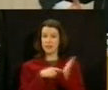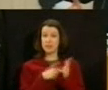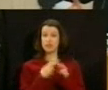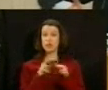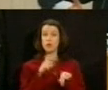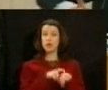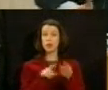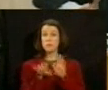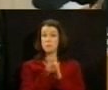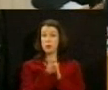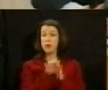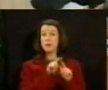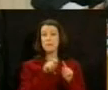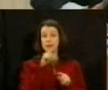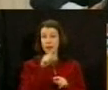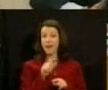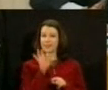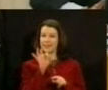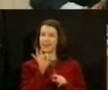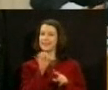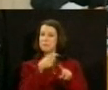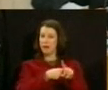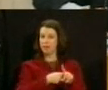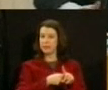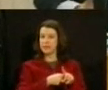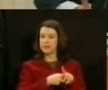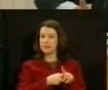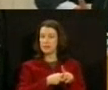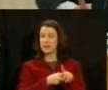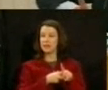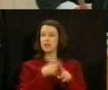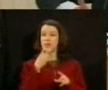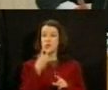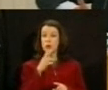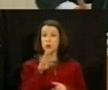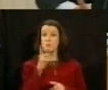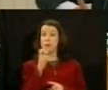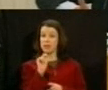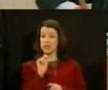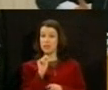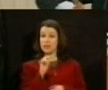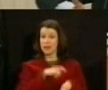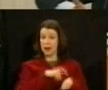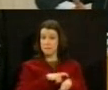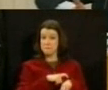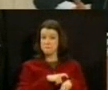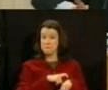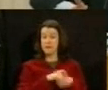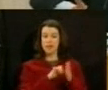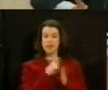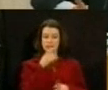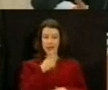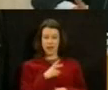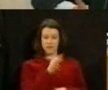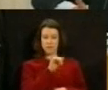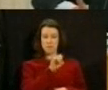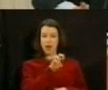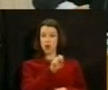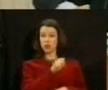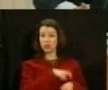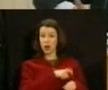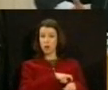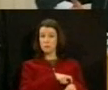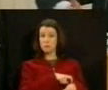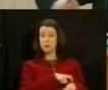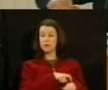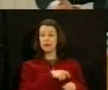when in fact it's a 19-month appointment. It's 2 budget cycles. It's half of the mayor's term. It's